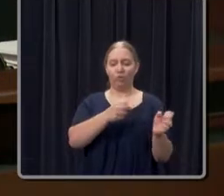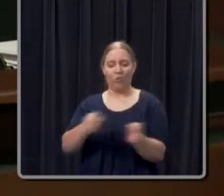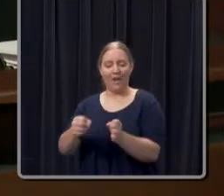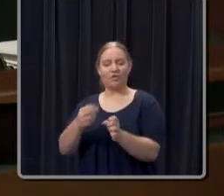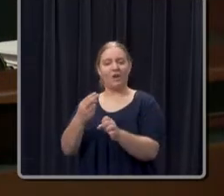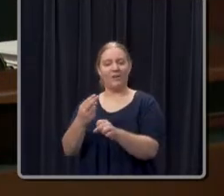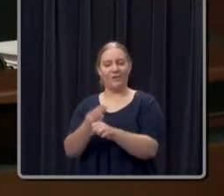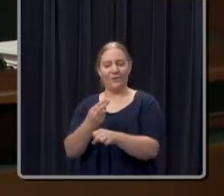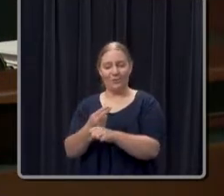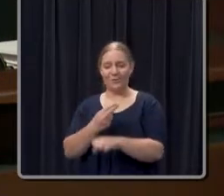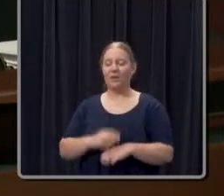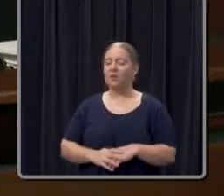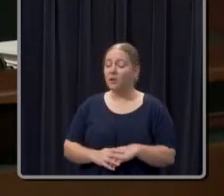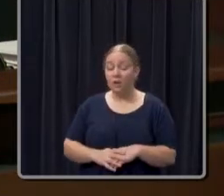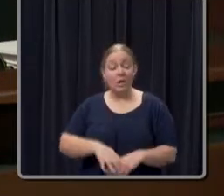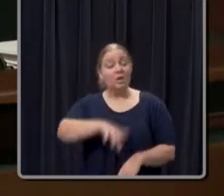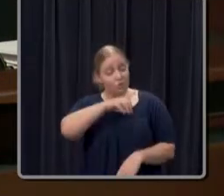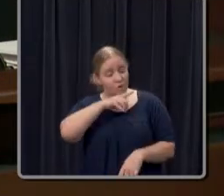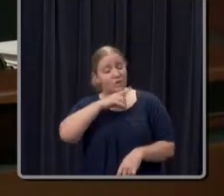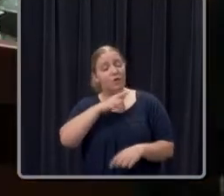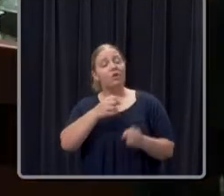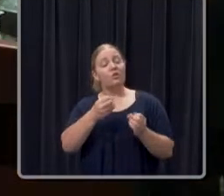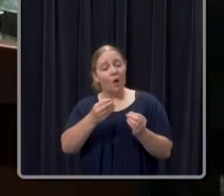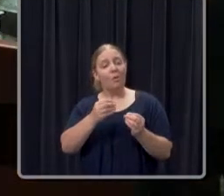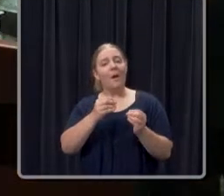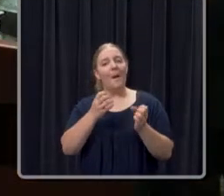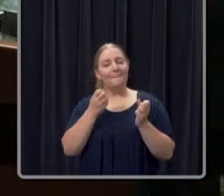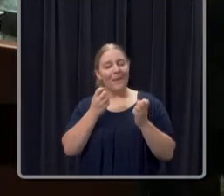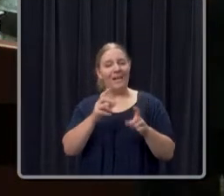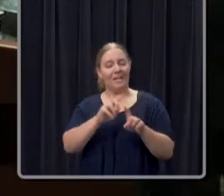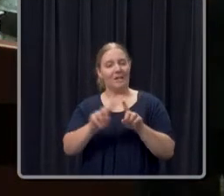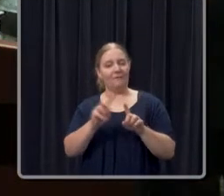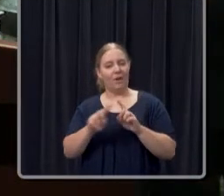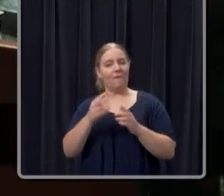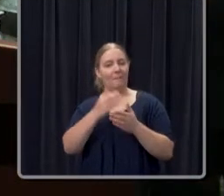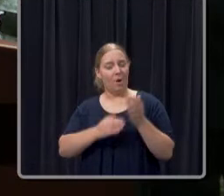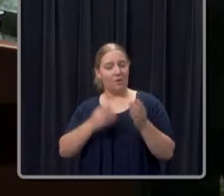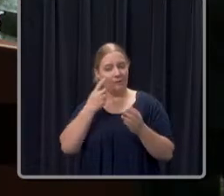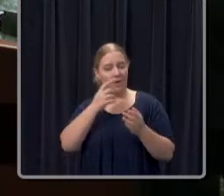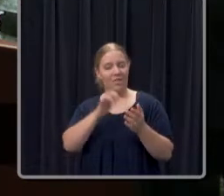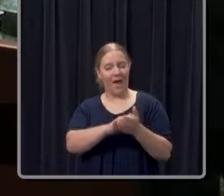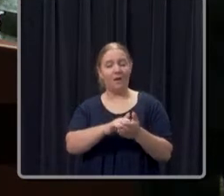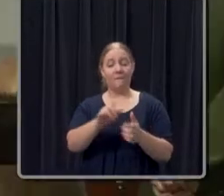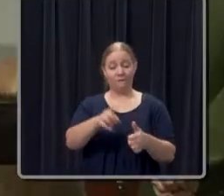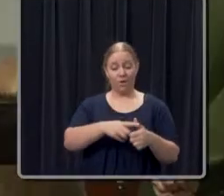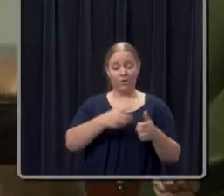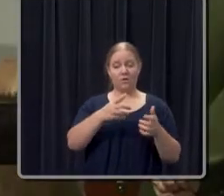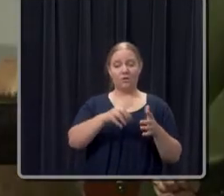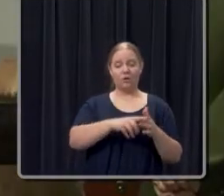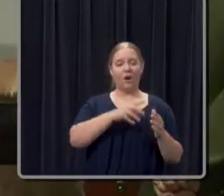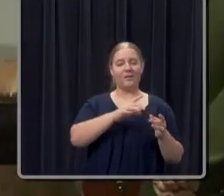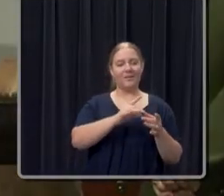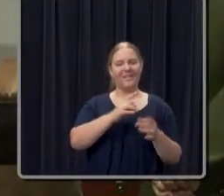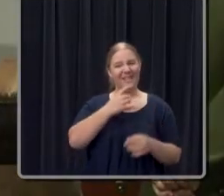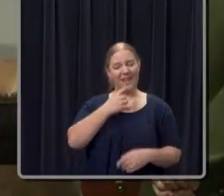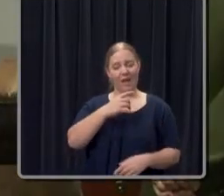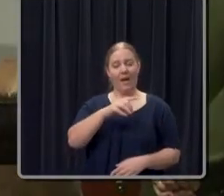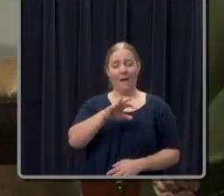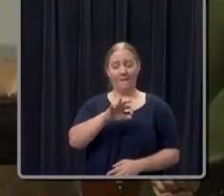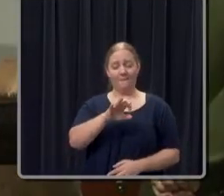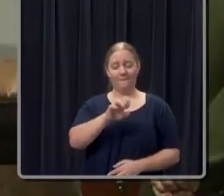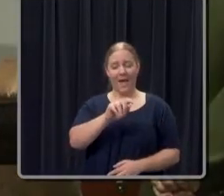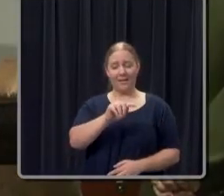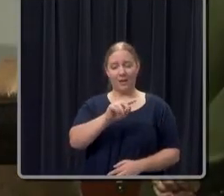different people. Sure. So lots of different layers to that. So first of all, I would start by saying, FastBridge really is the screener